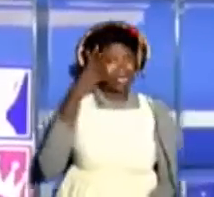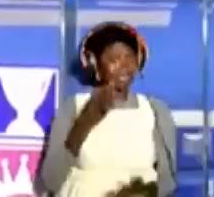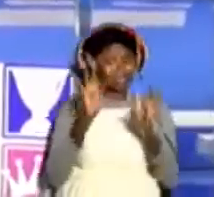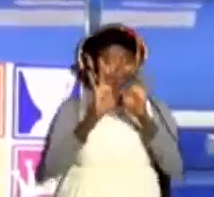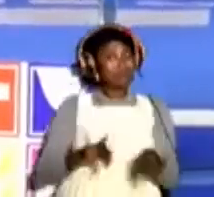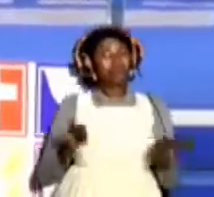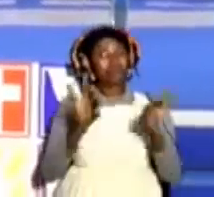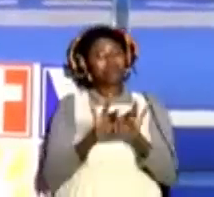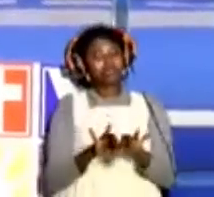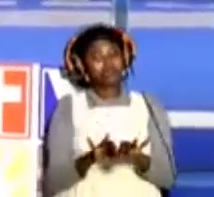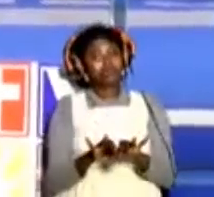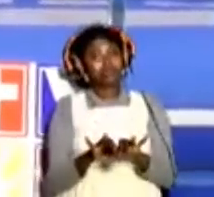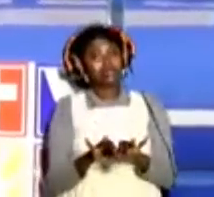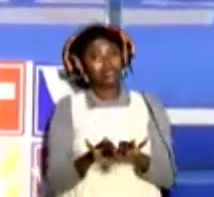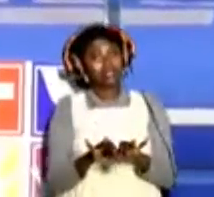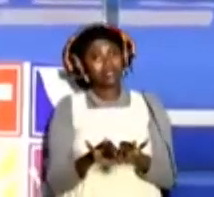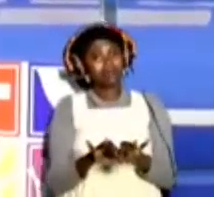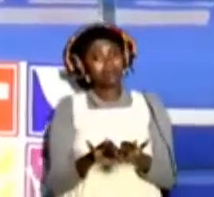question.